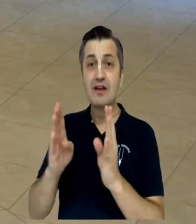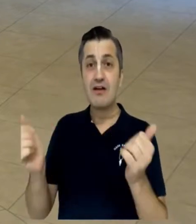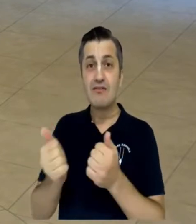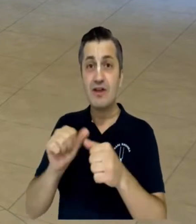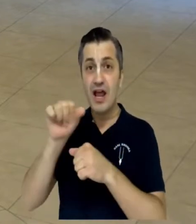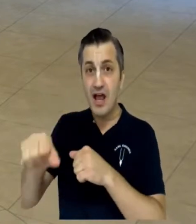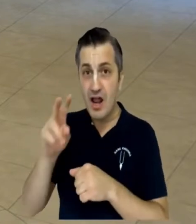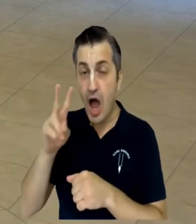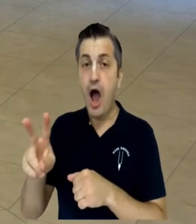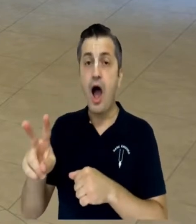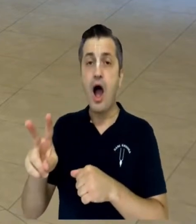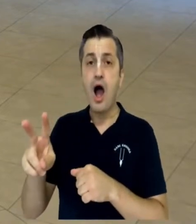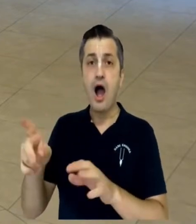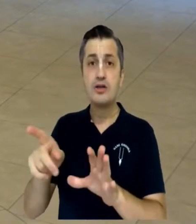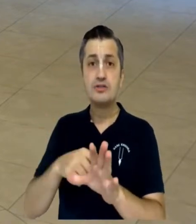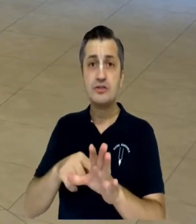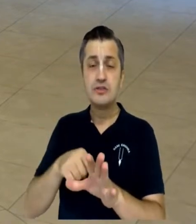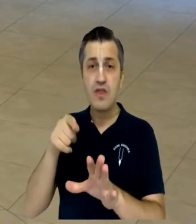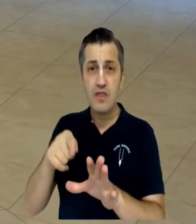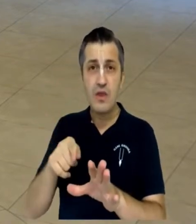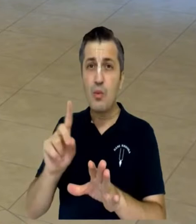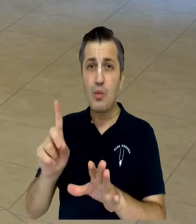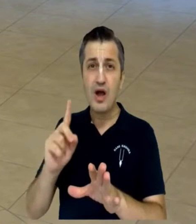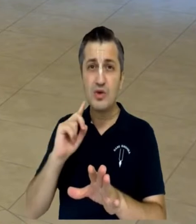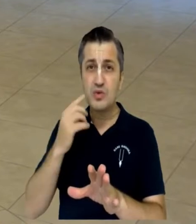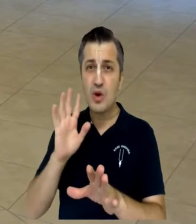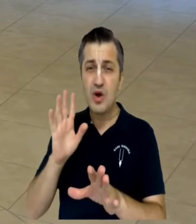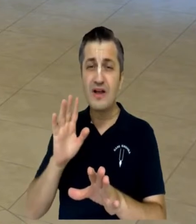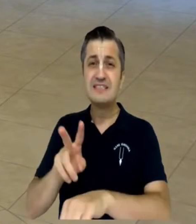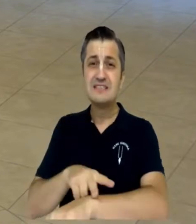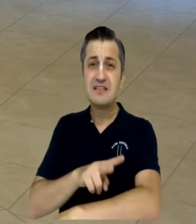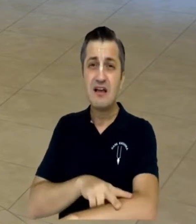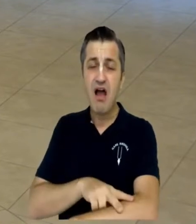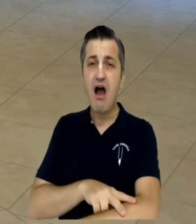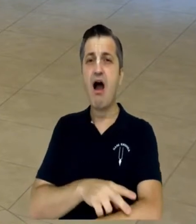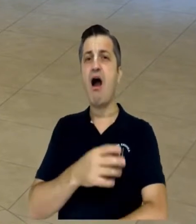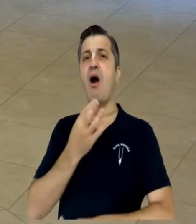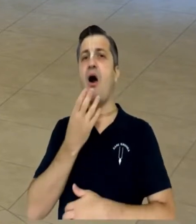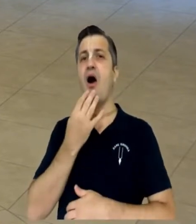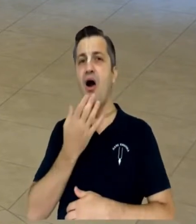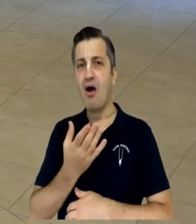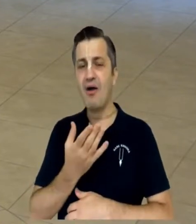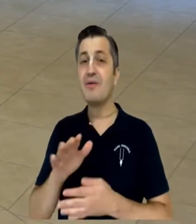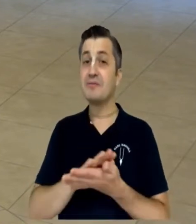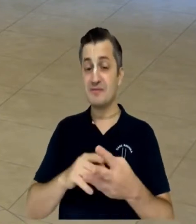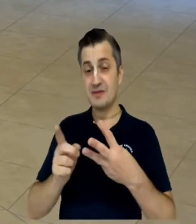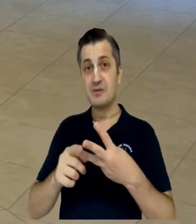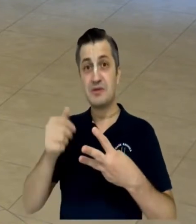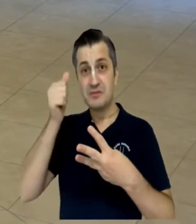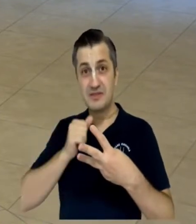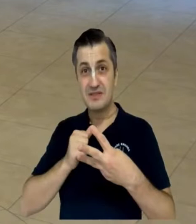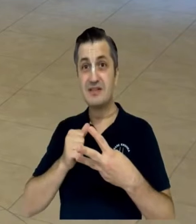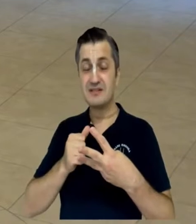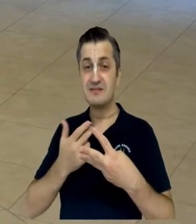I mean, nothing against sabji, but yeah, so just saying that's a mundane example of how we're prone to make a lot of mistakes.